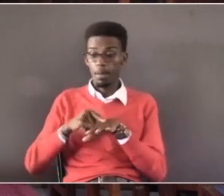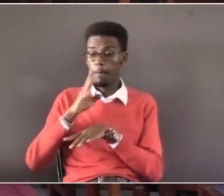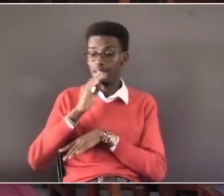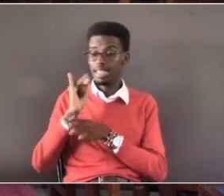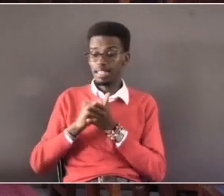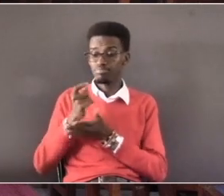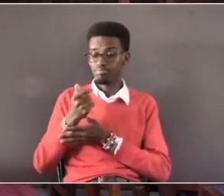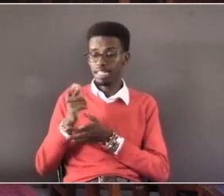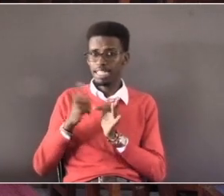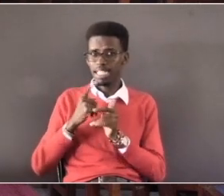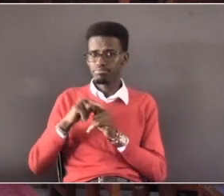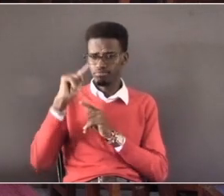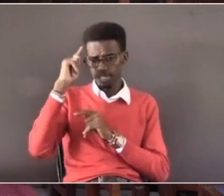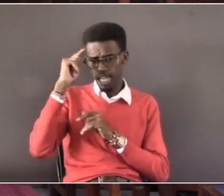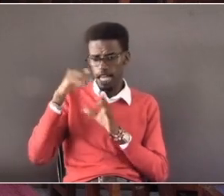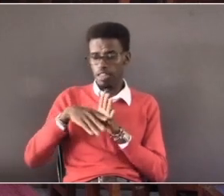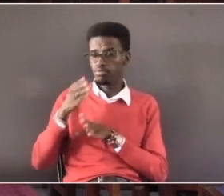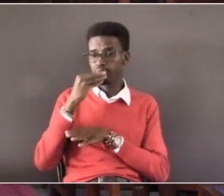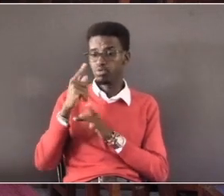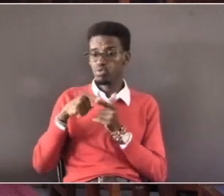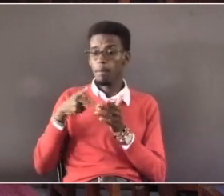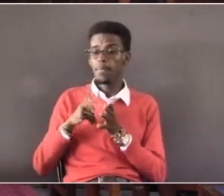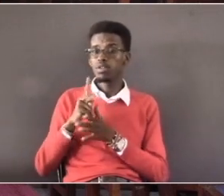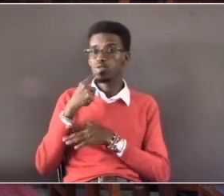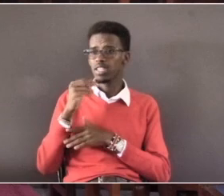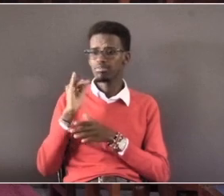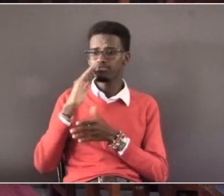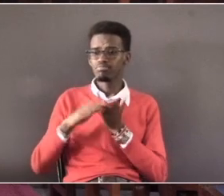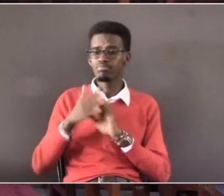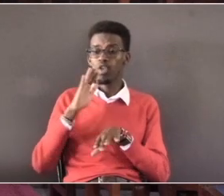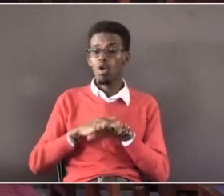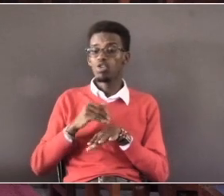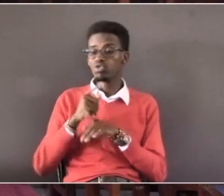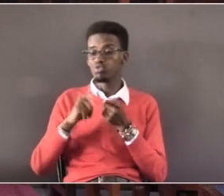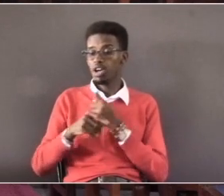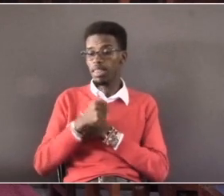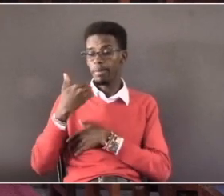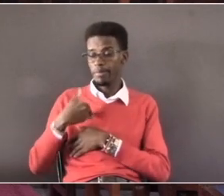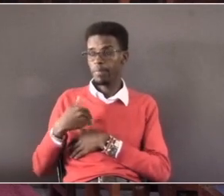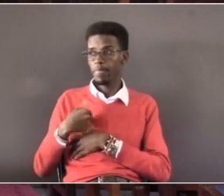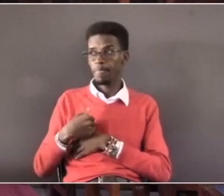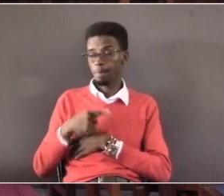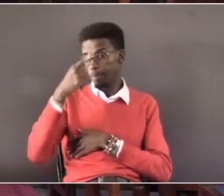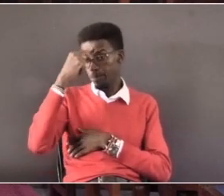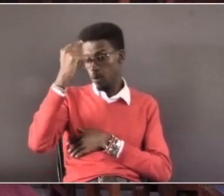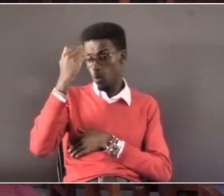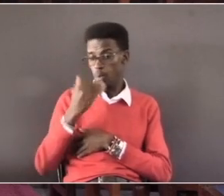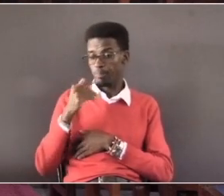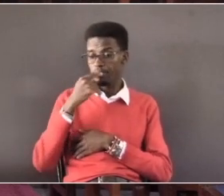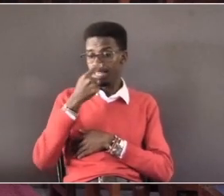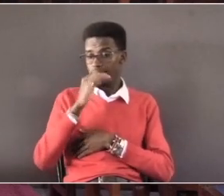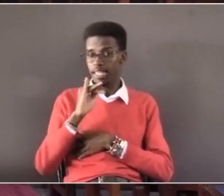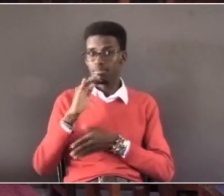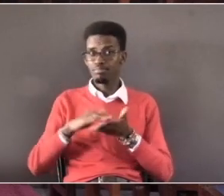money, are you shooting yourself in the foot so that you can look good to somebody else? Because they